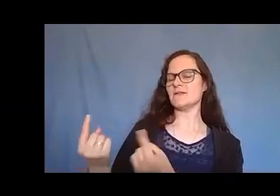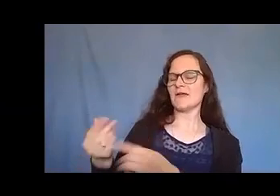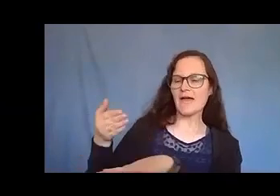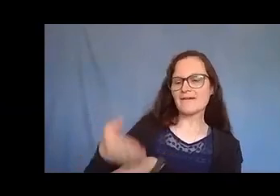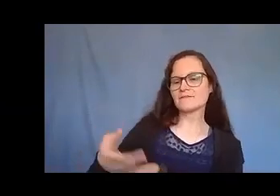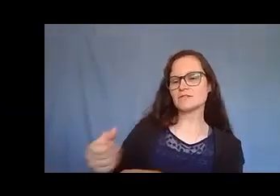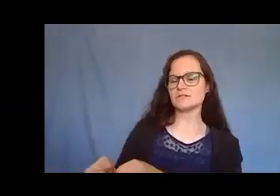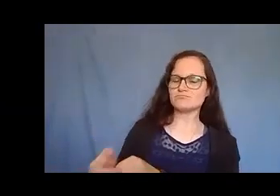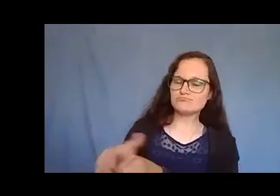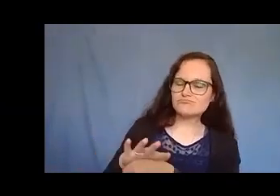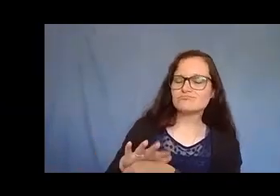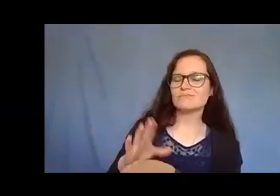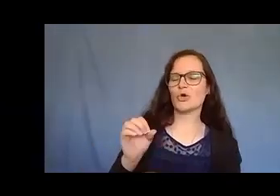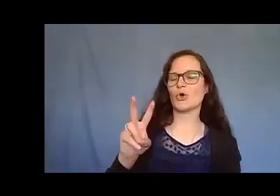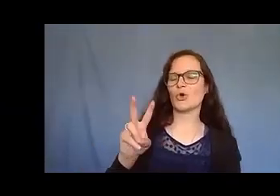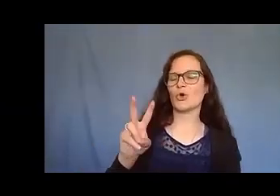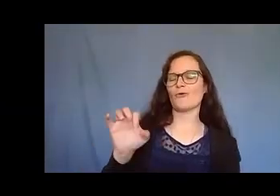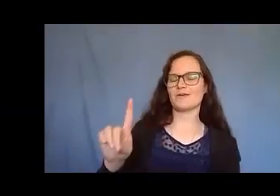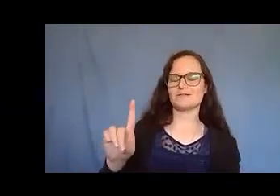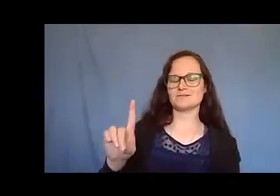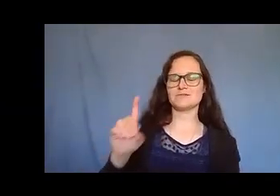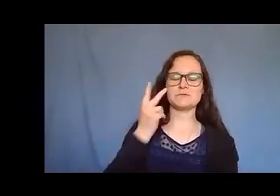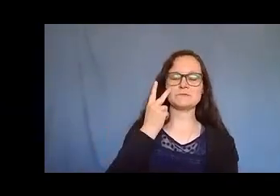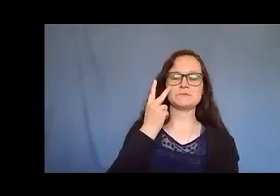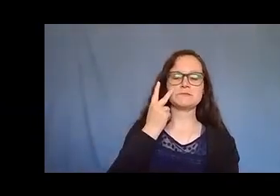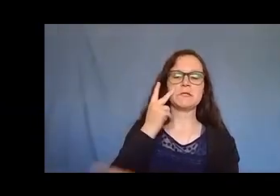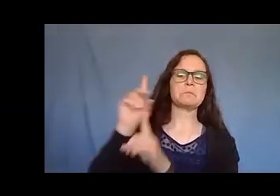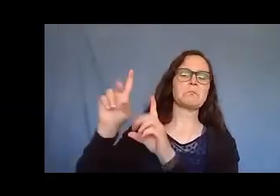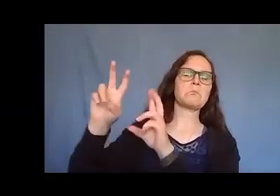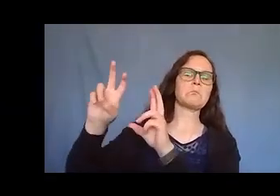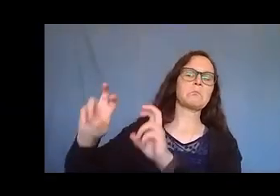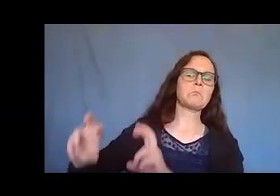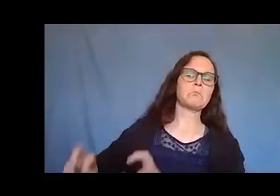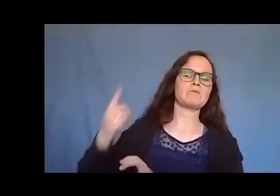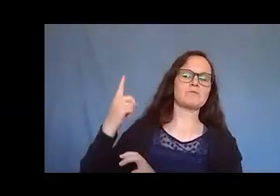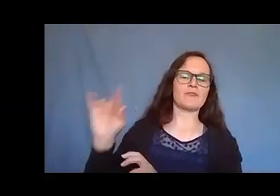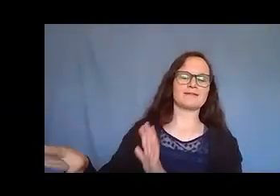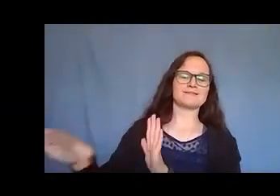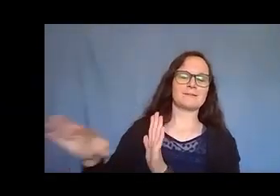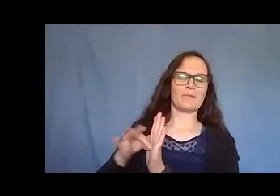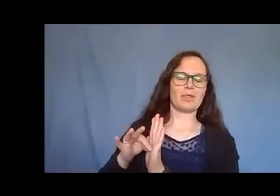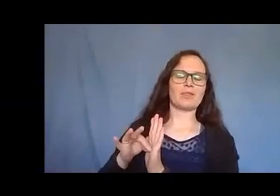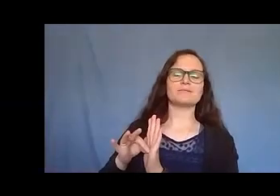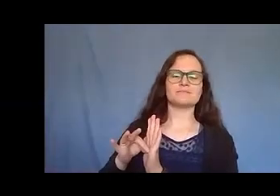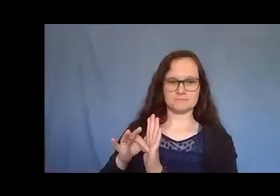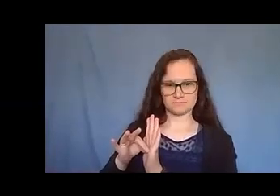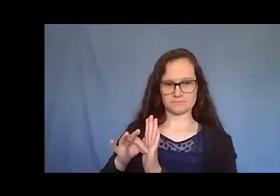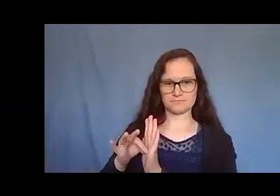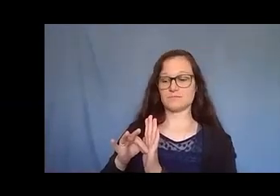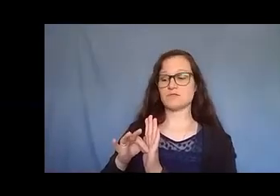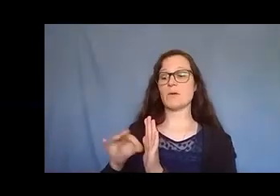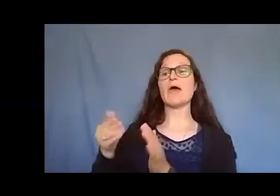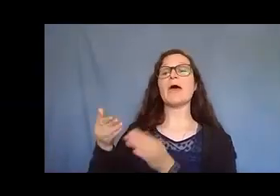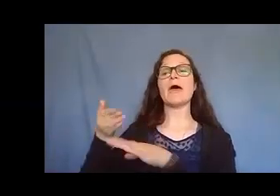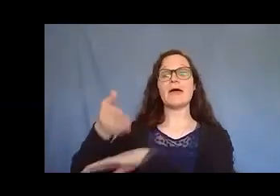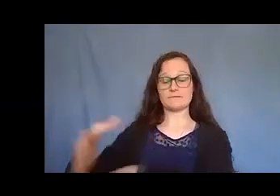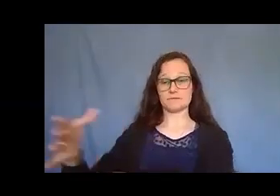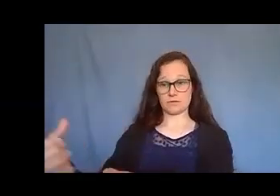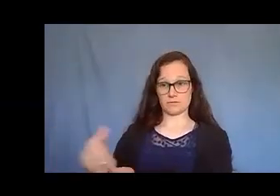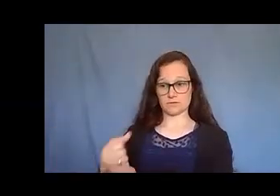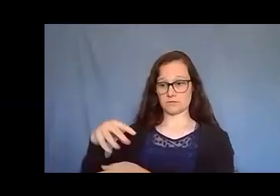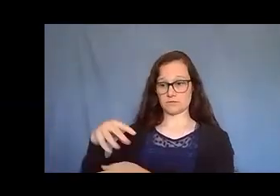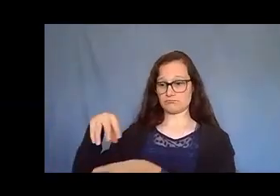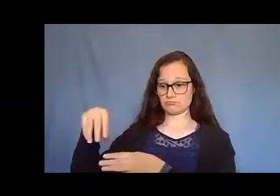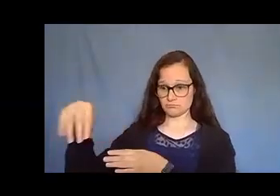all of these samples. After harvest season, we rescanned the fields using PXRF and collected some